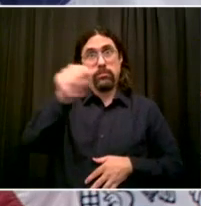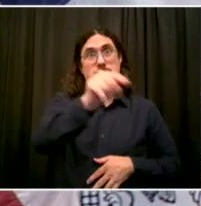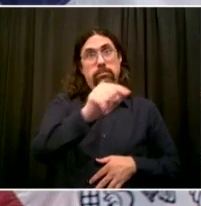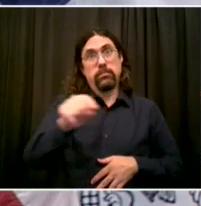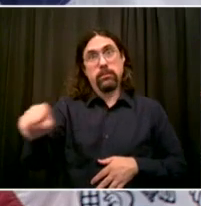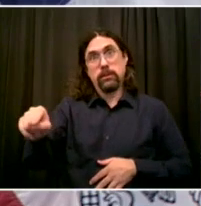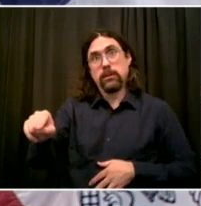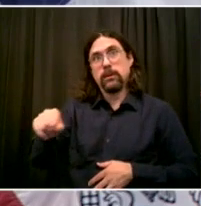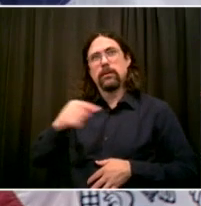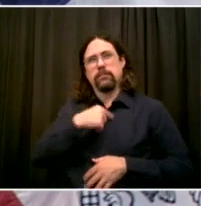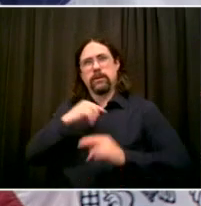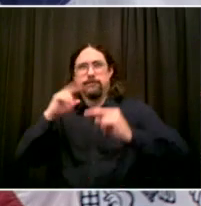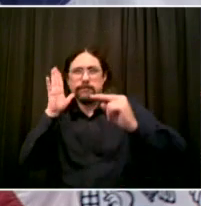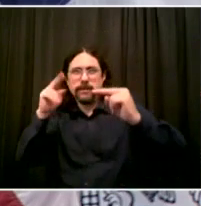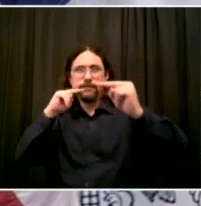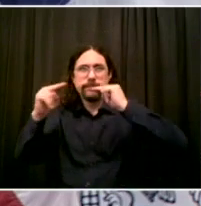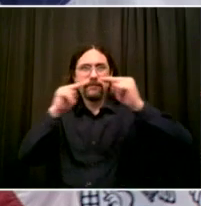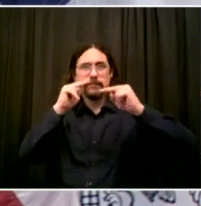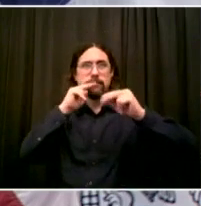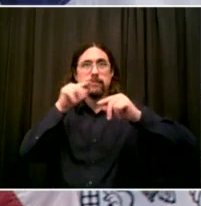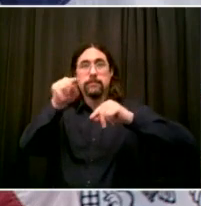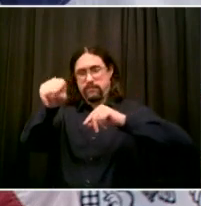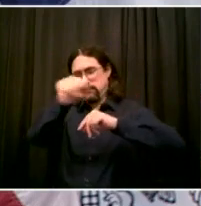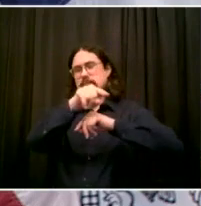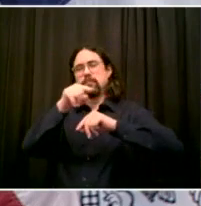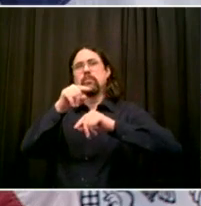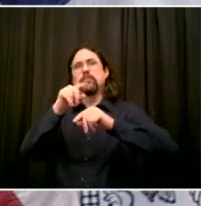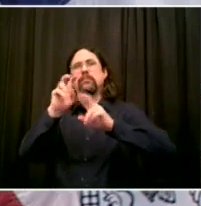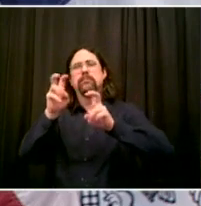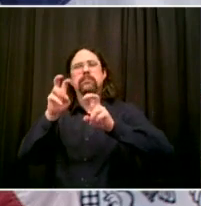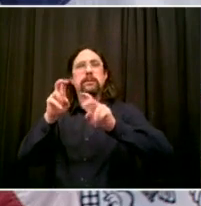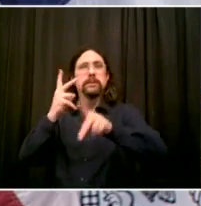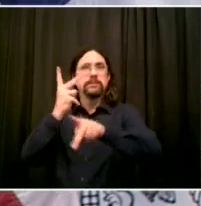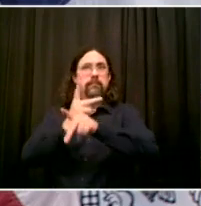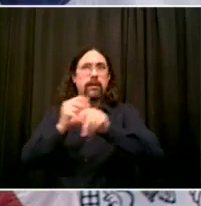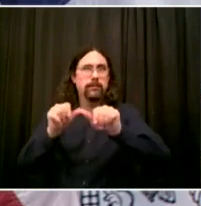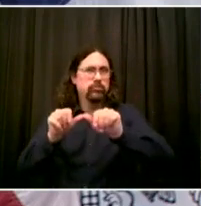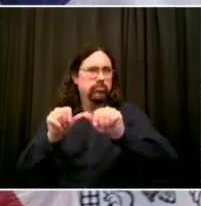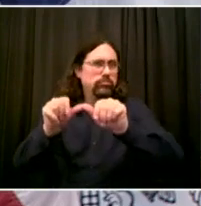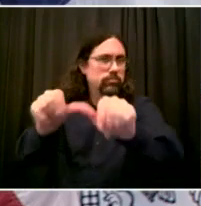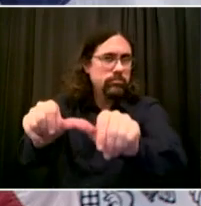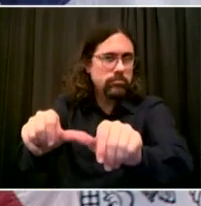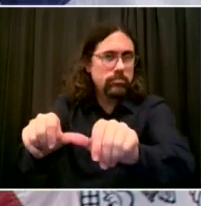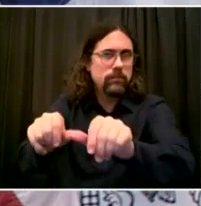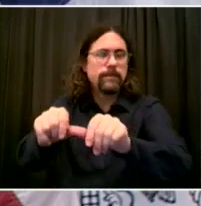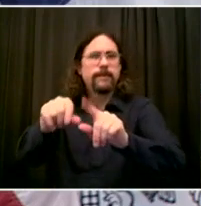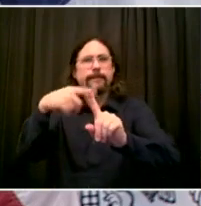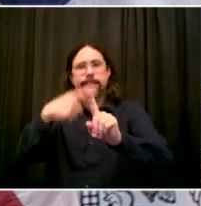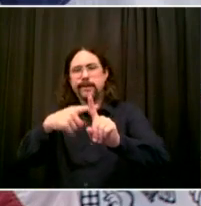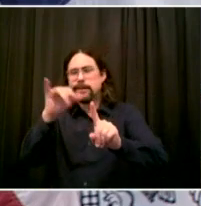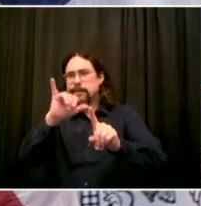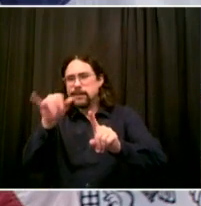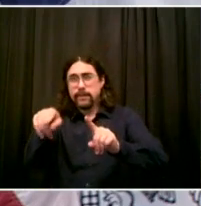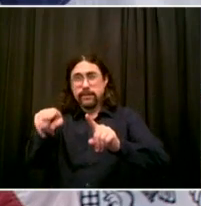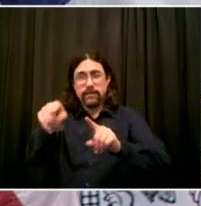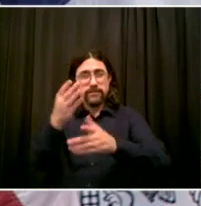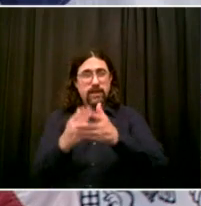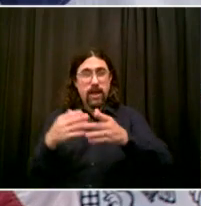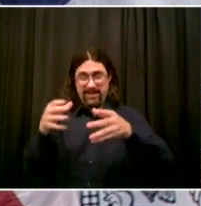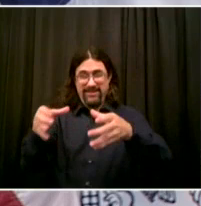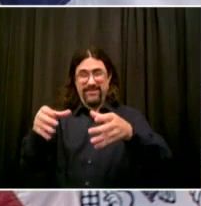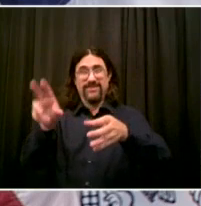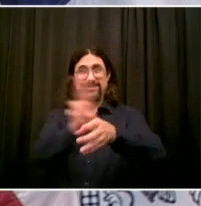their contracts quickly to be able to provide that additional capacity, if need be, get it licensed quickly with our partners at Department of